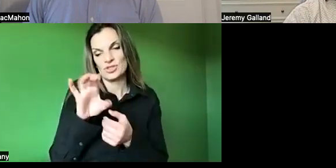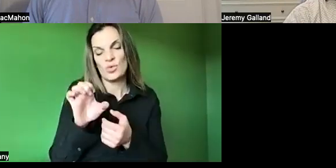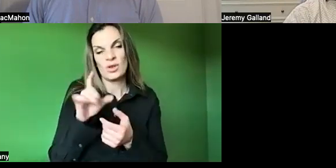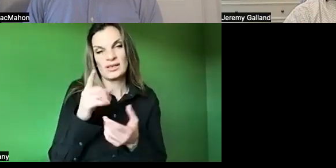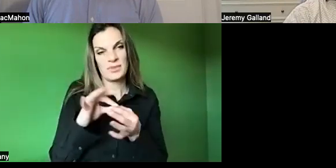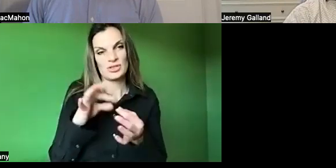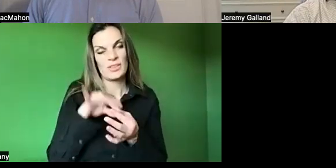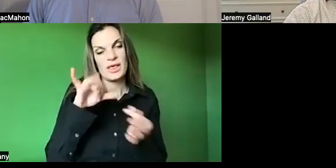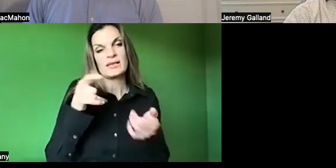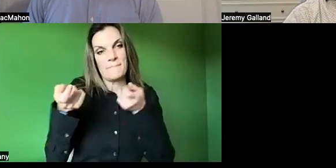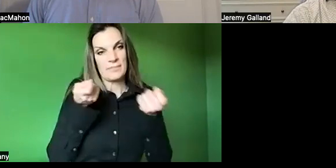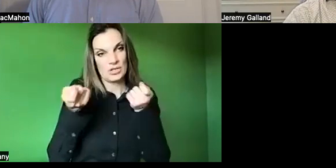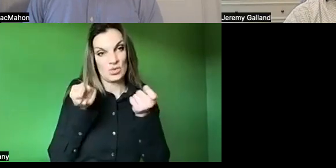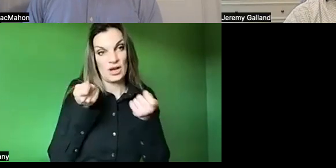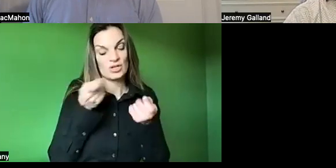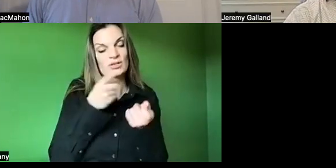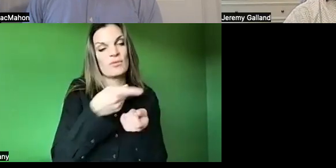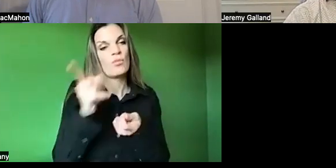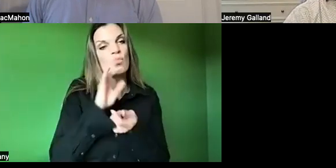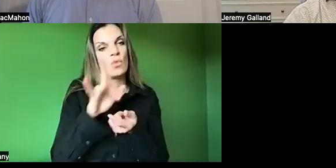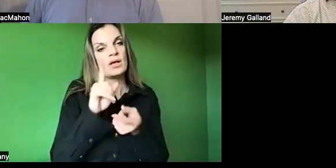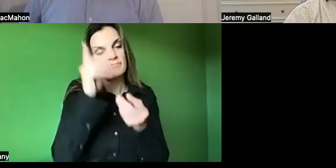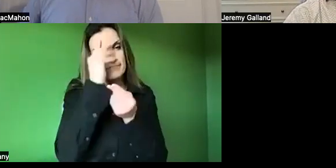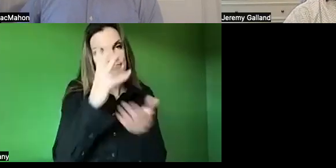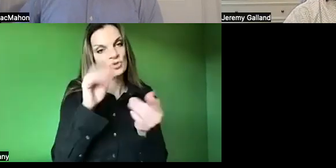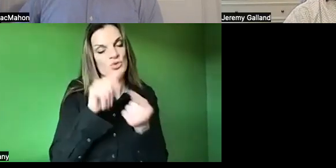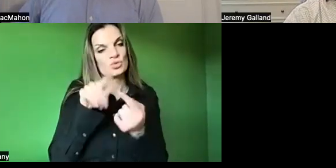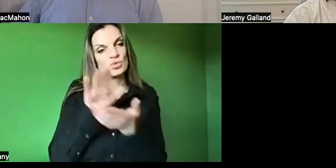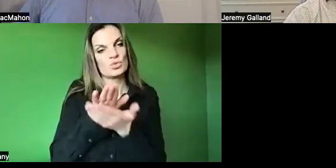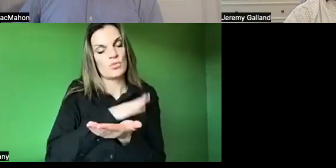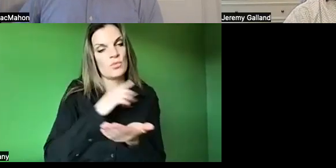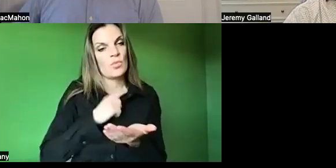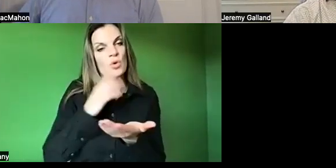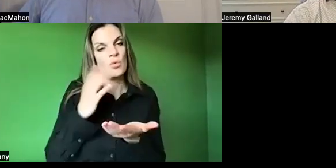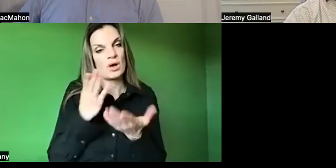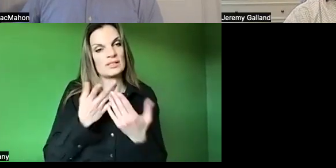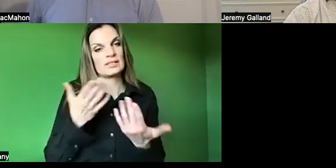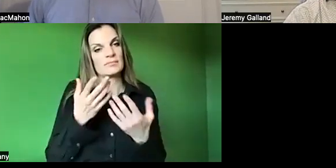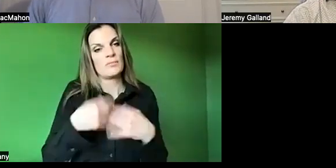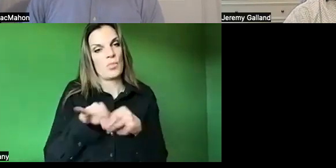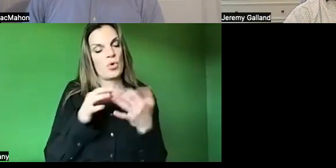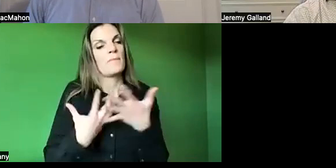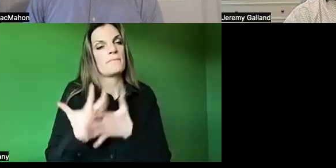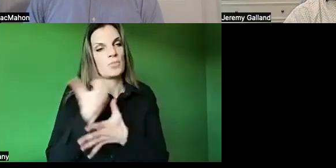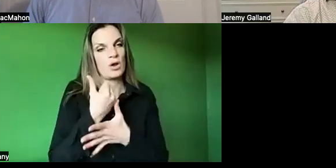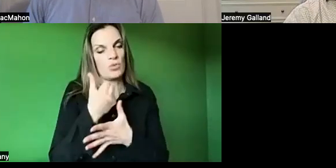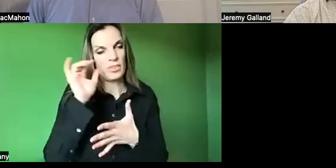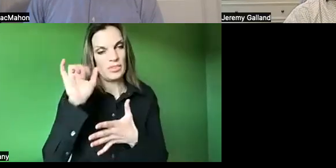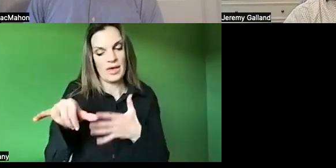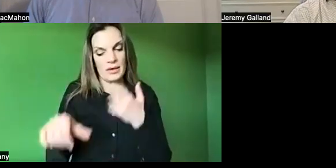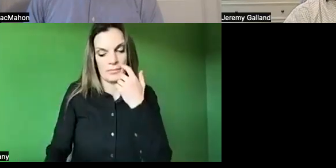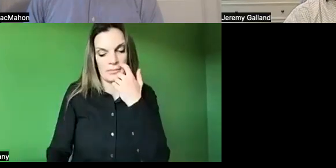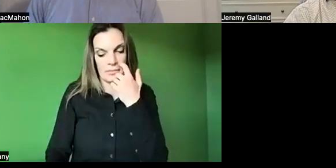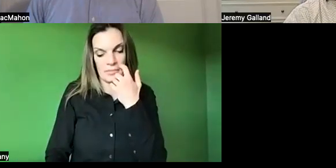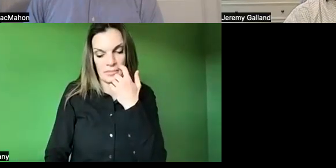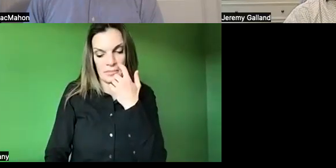the administrators who will communicate to the school board the greatest needs in each school.